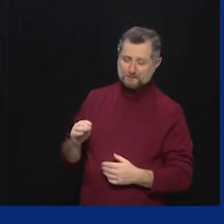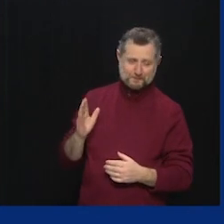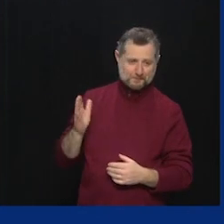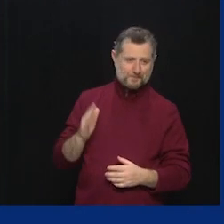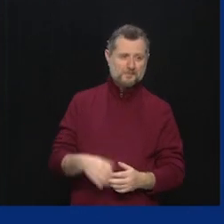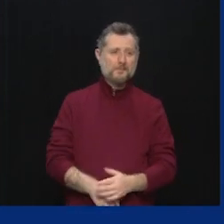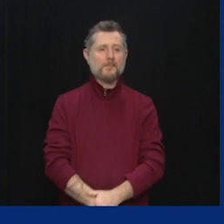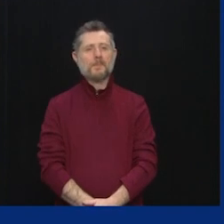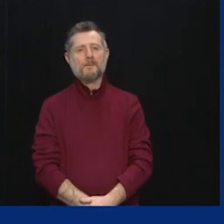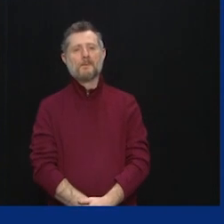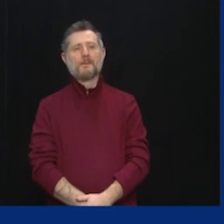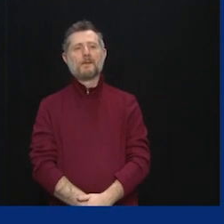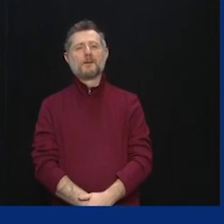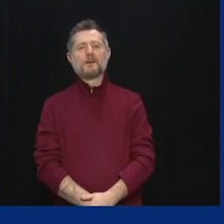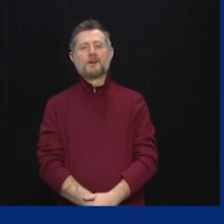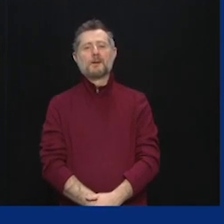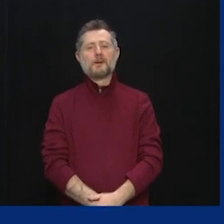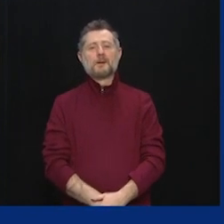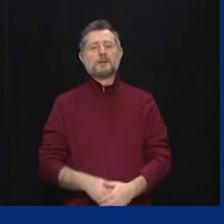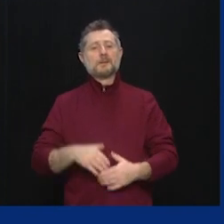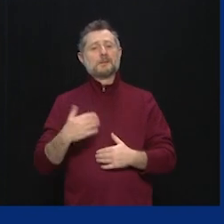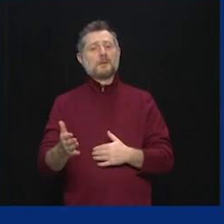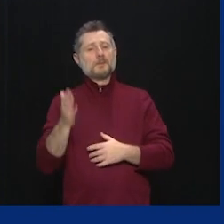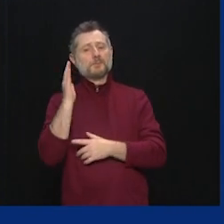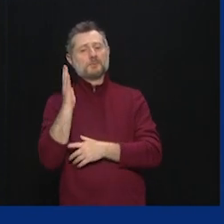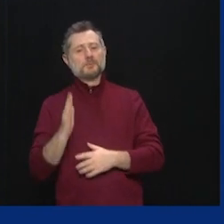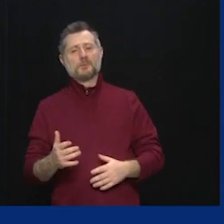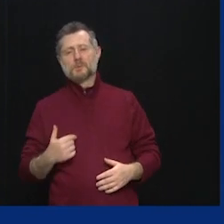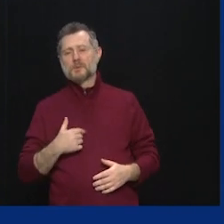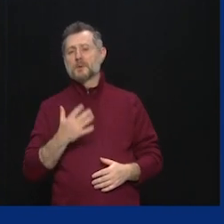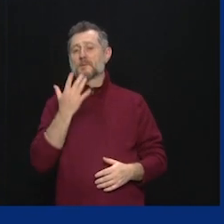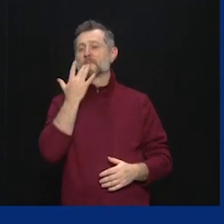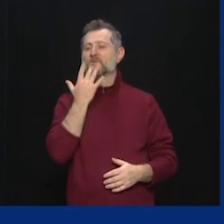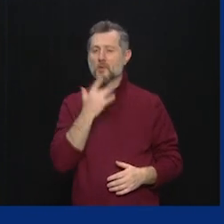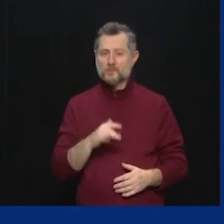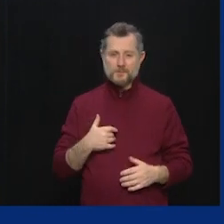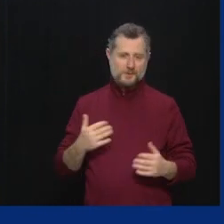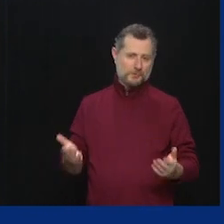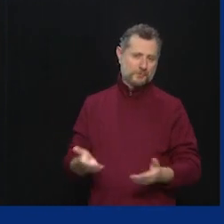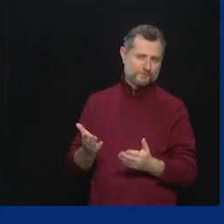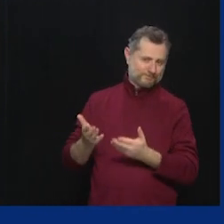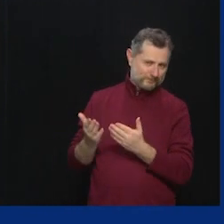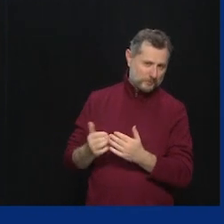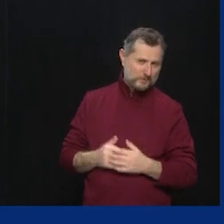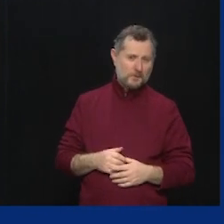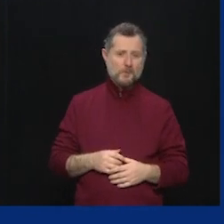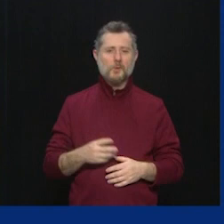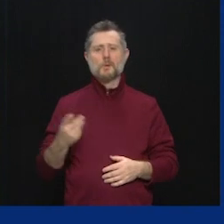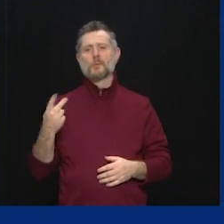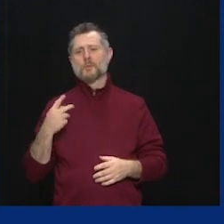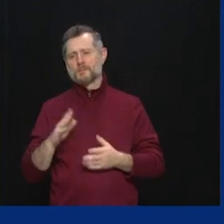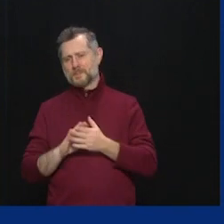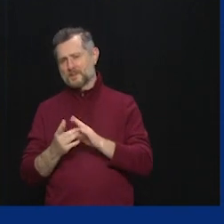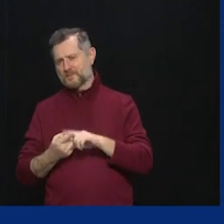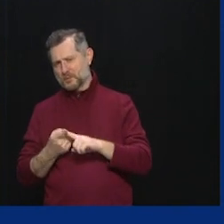Our next speaker, I am just so privileged to introduce her. We became friends about 7 years